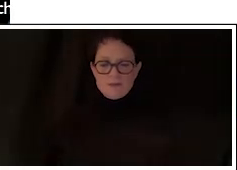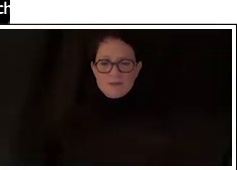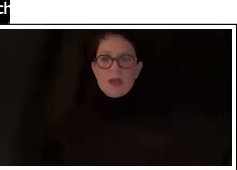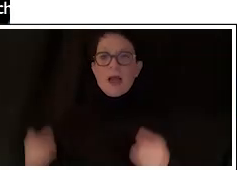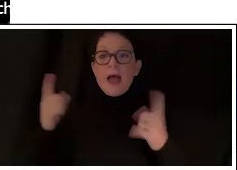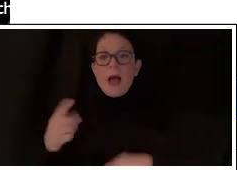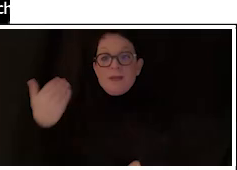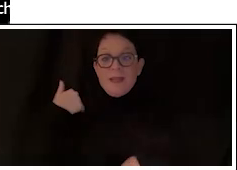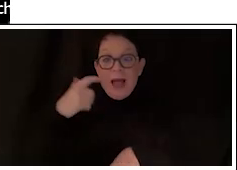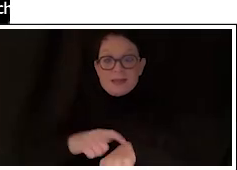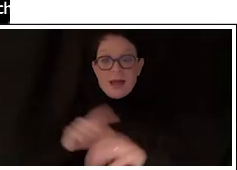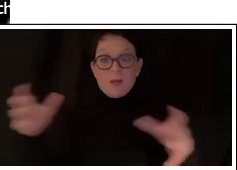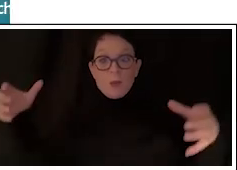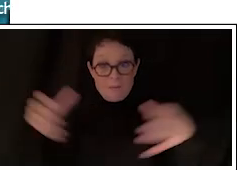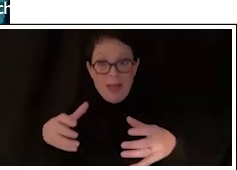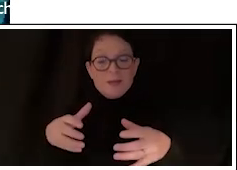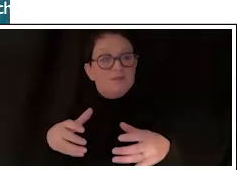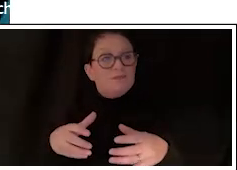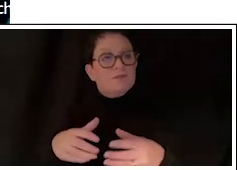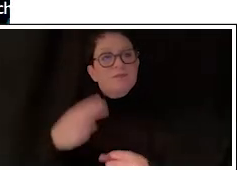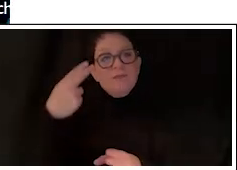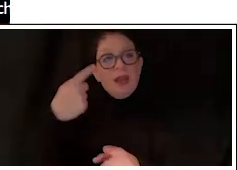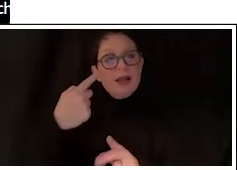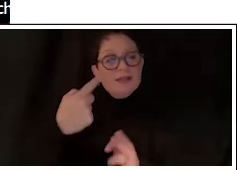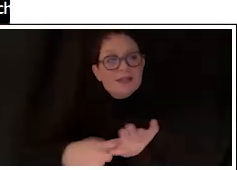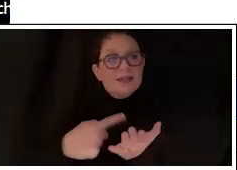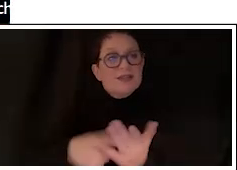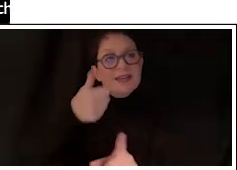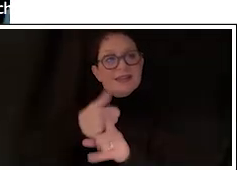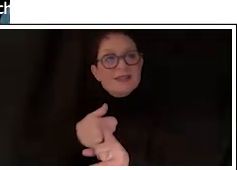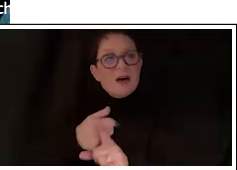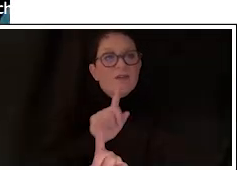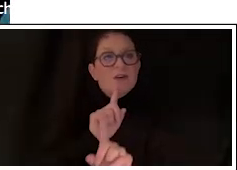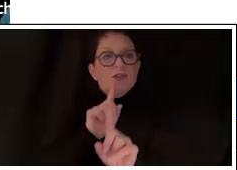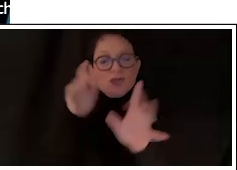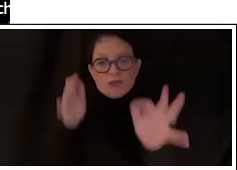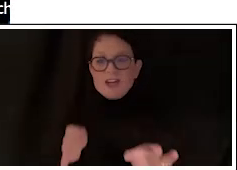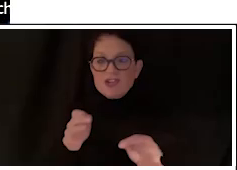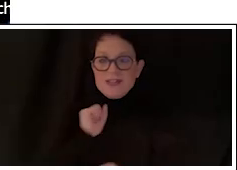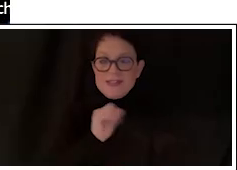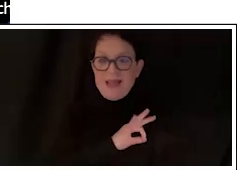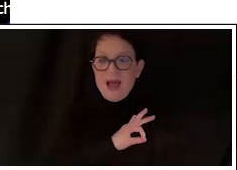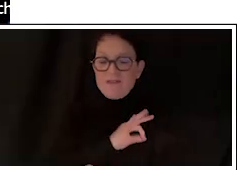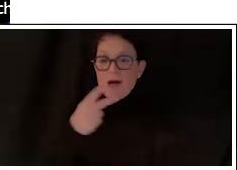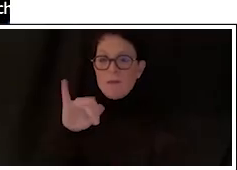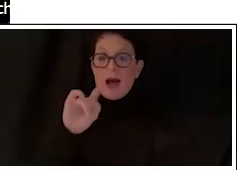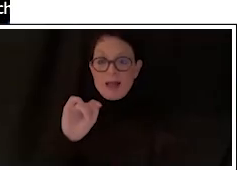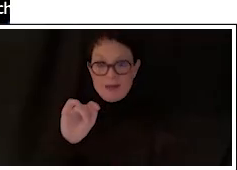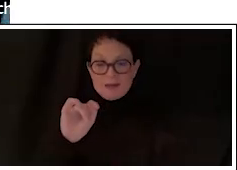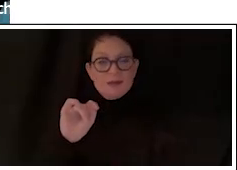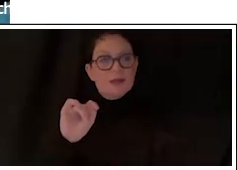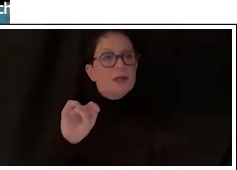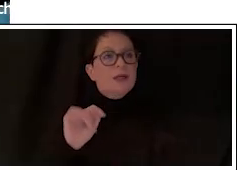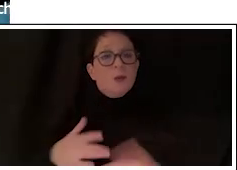Last time we met, I had referred to the self-direction staffing pilot, and we're excited